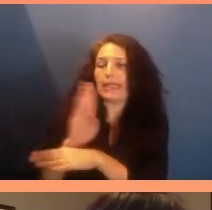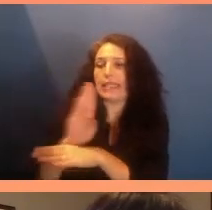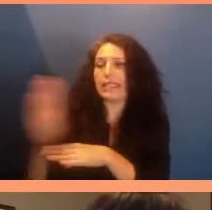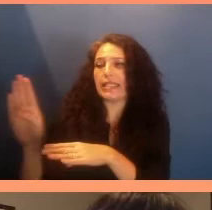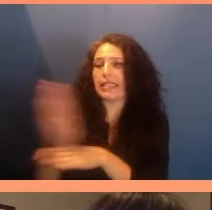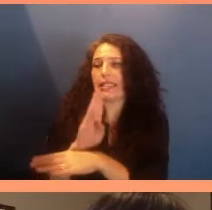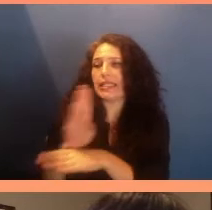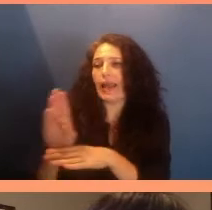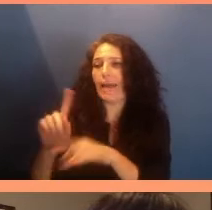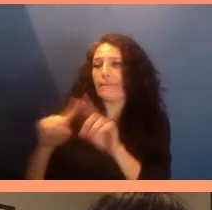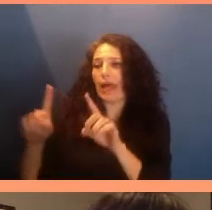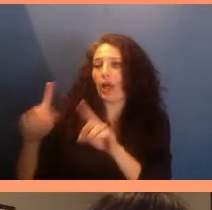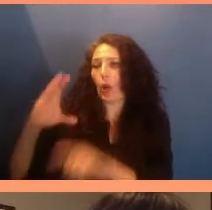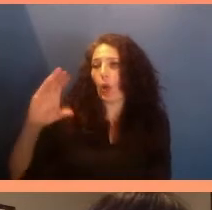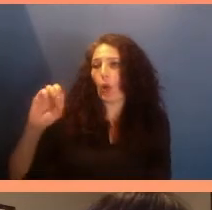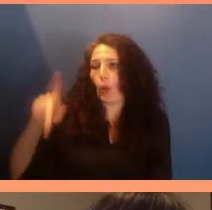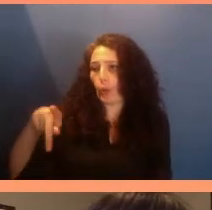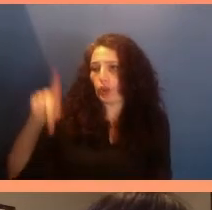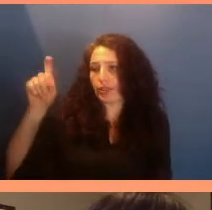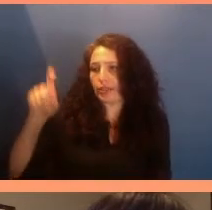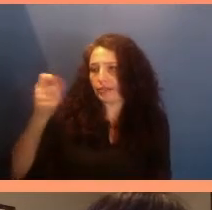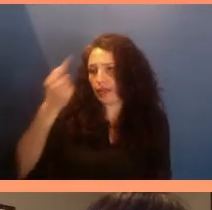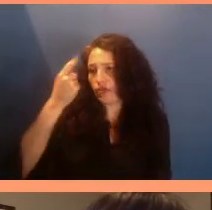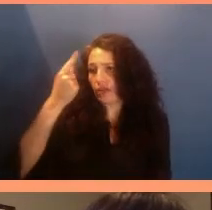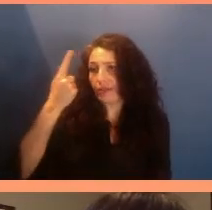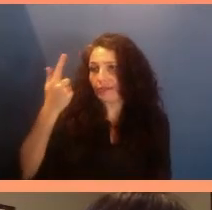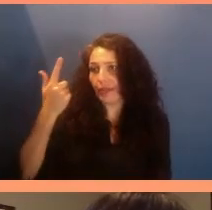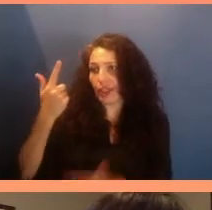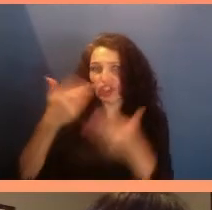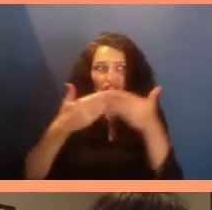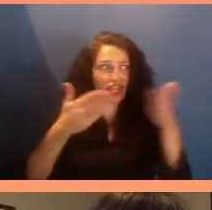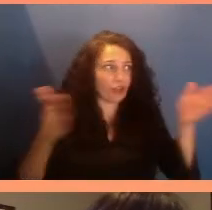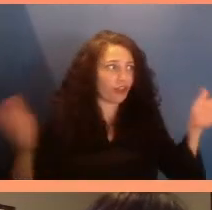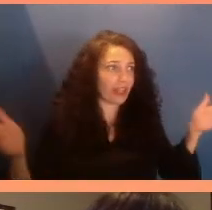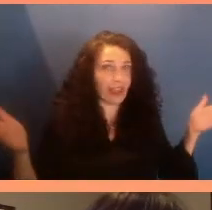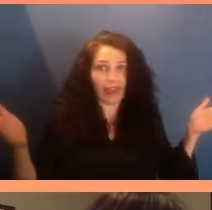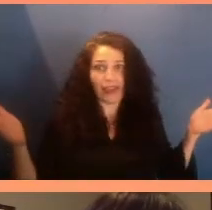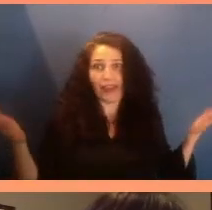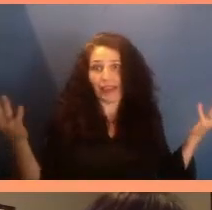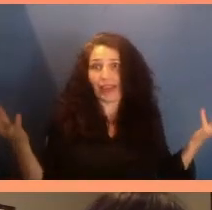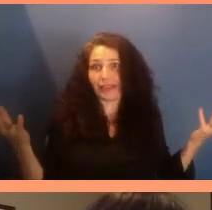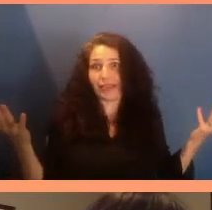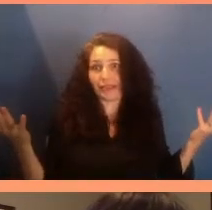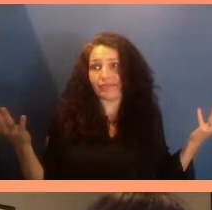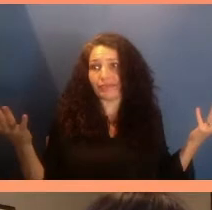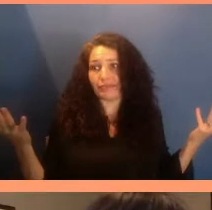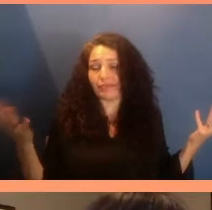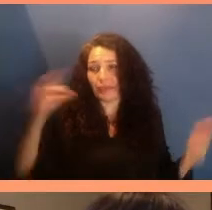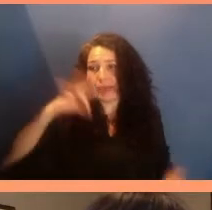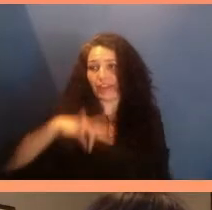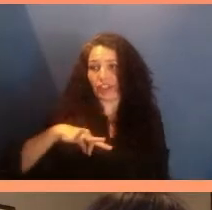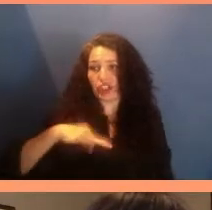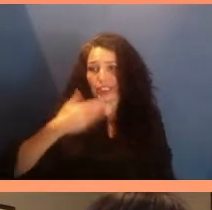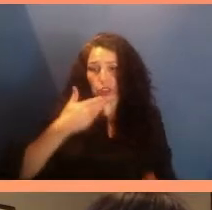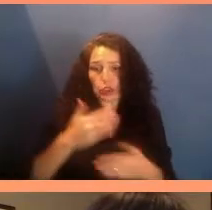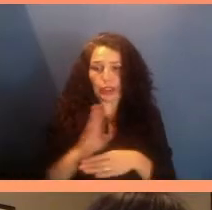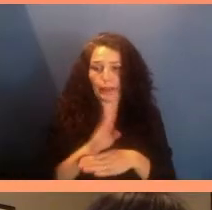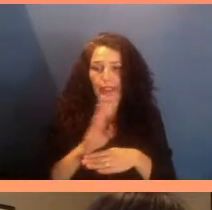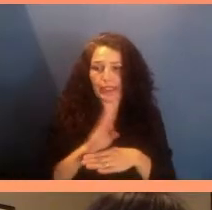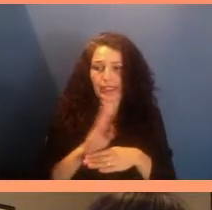need to understand, that it is good business, Mm-hmm. And it is commercial business. And